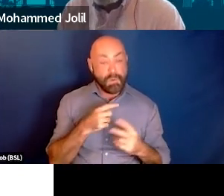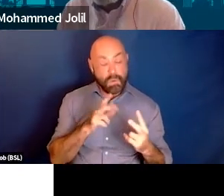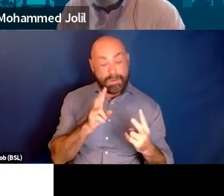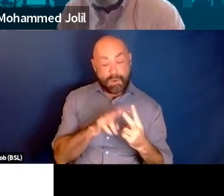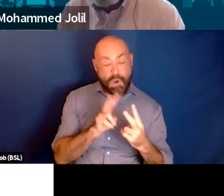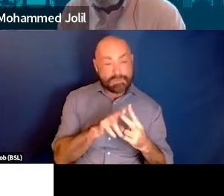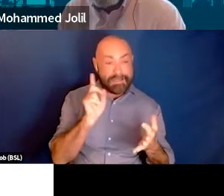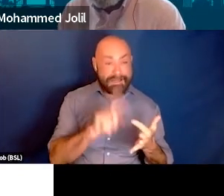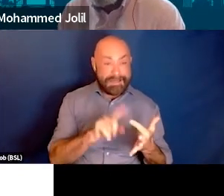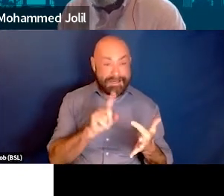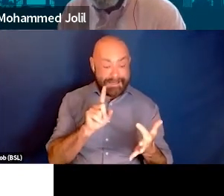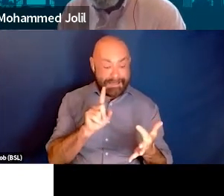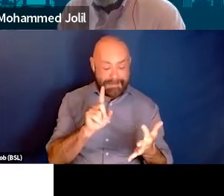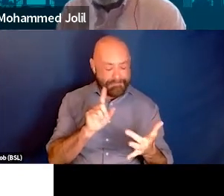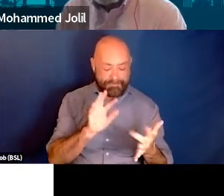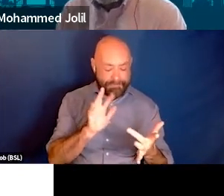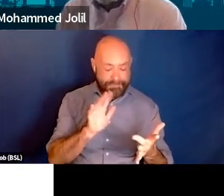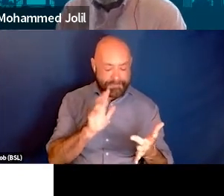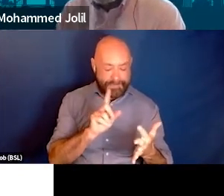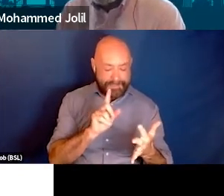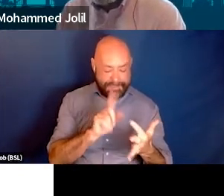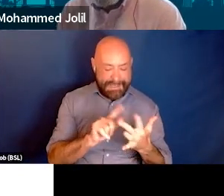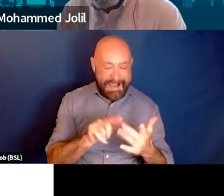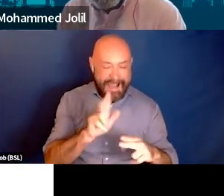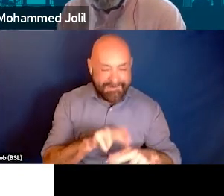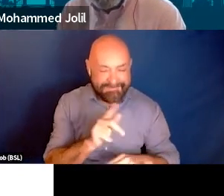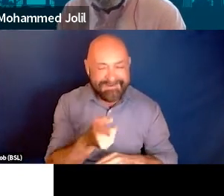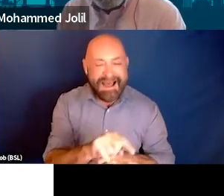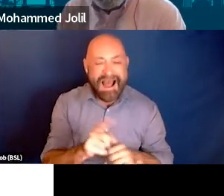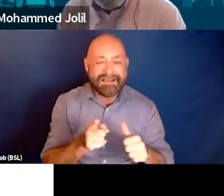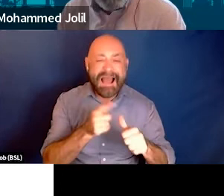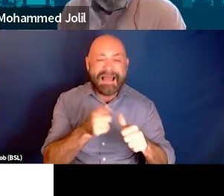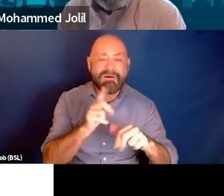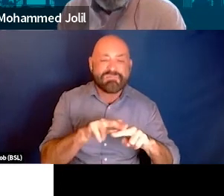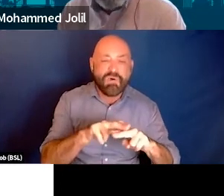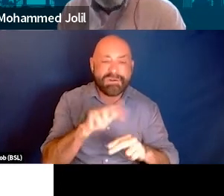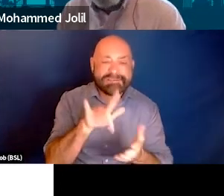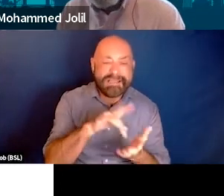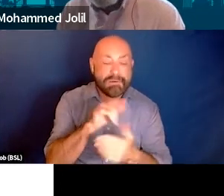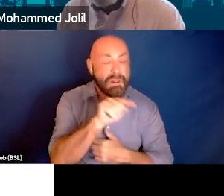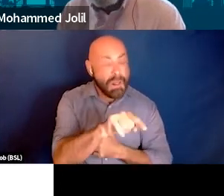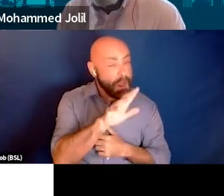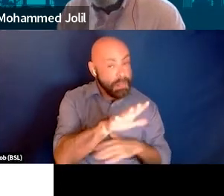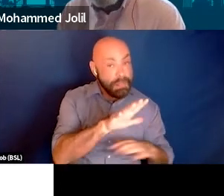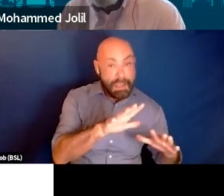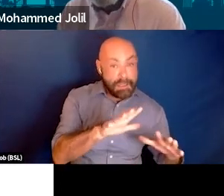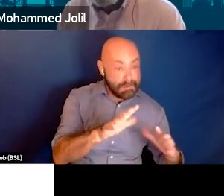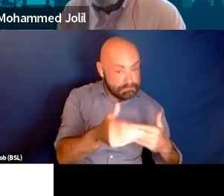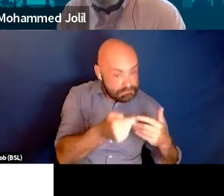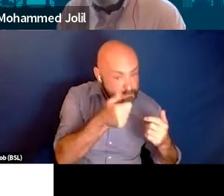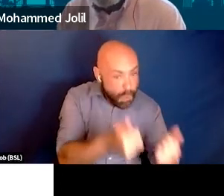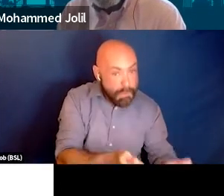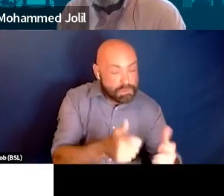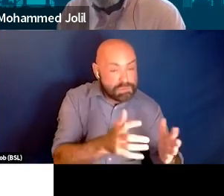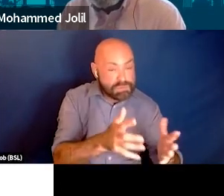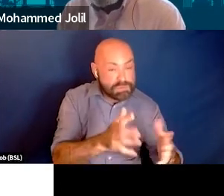Foundation, Anna Freud, Centre, and they were about to launch their work around the theory